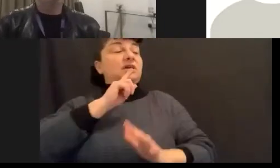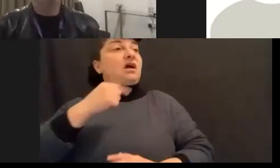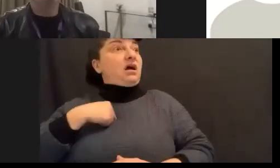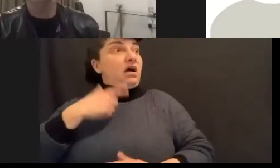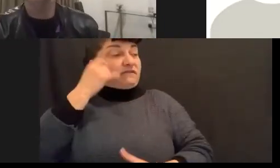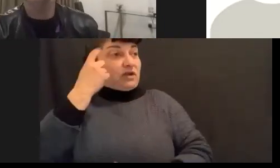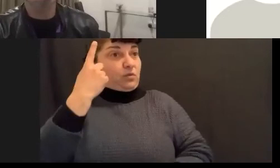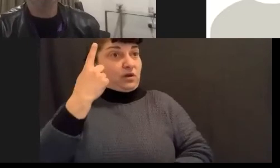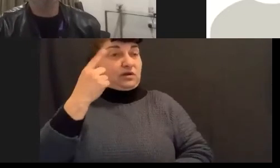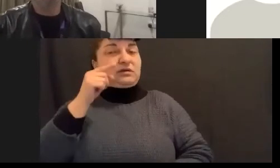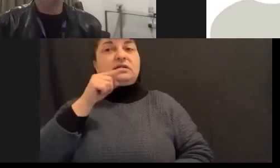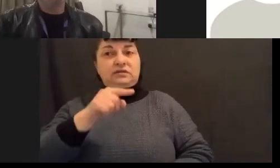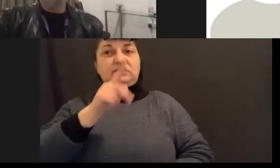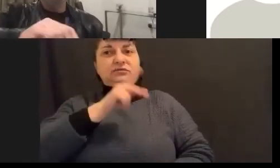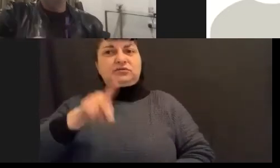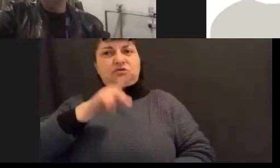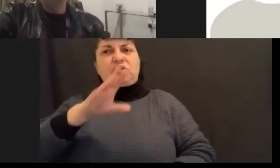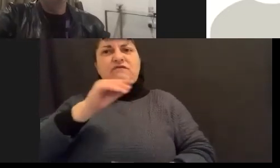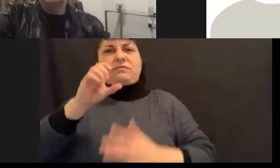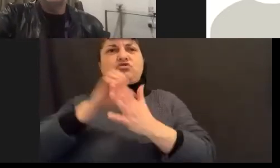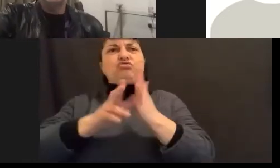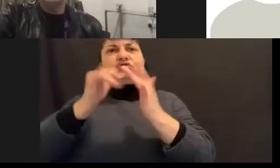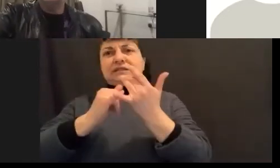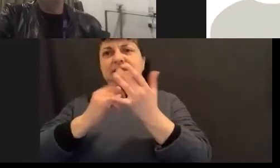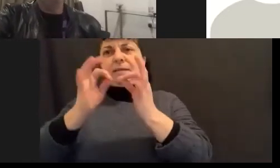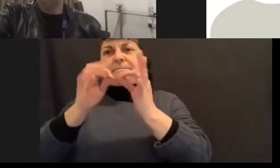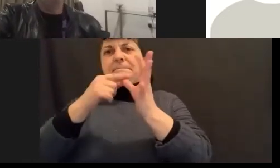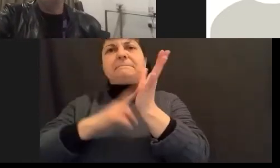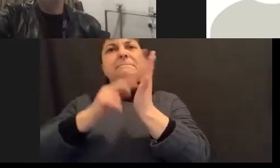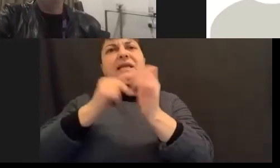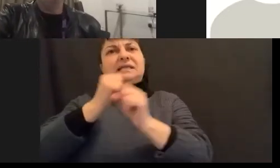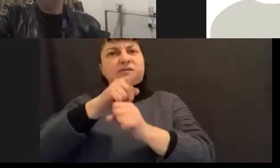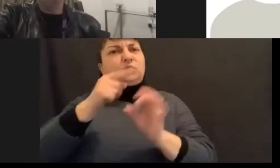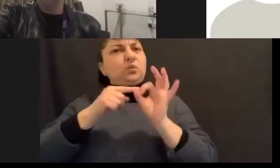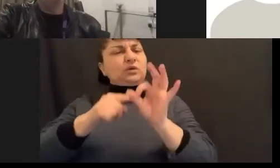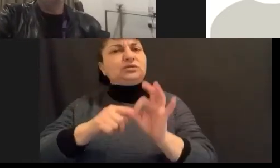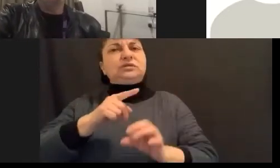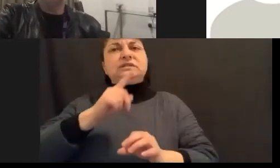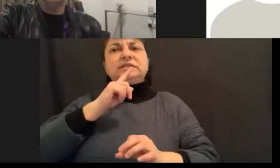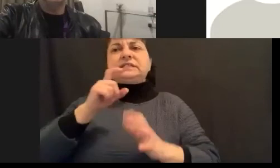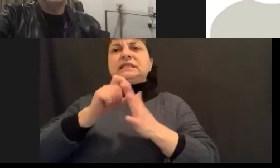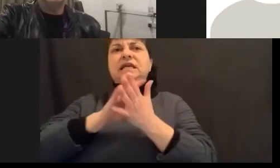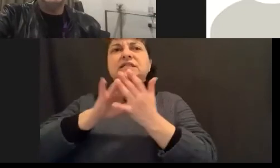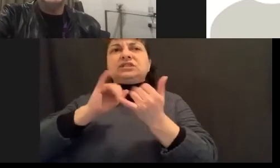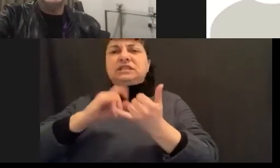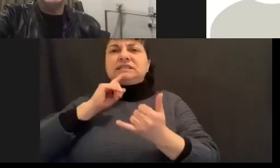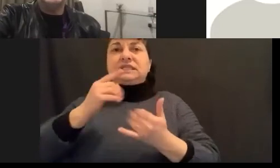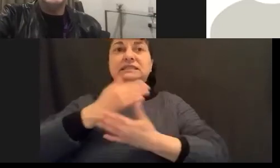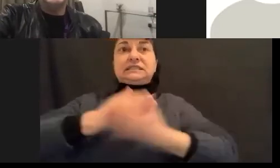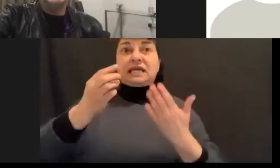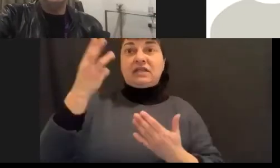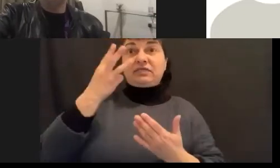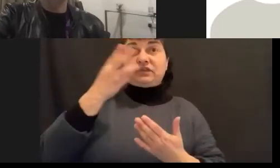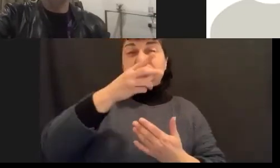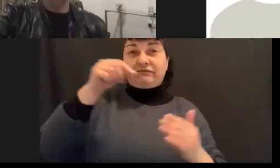that comes from Chris Spanning about if DH has said that if we fail to test at day 13, they get